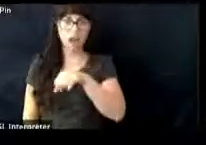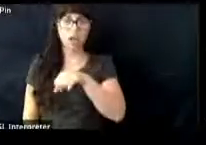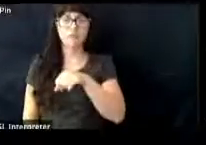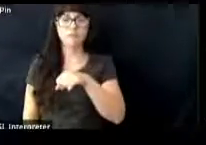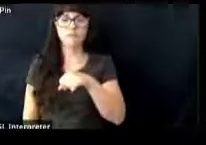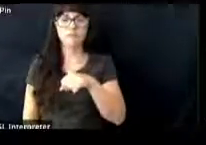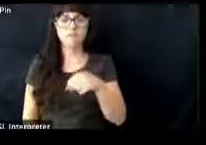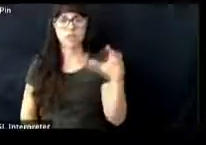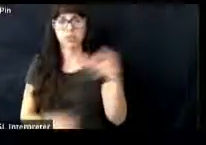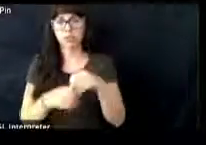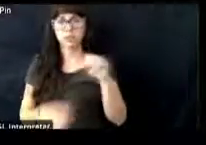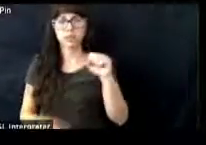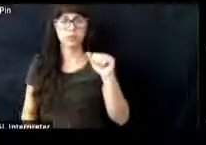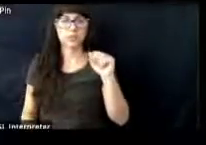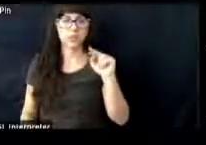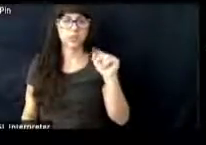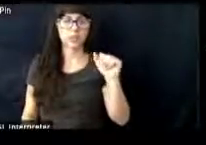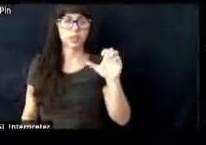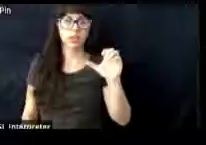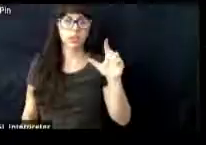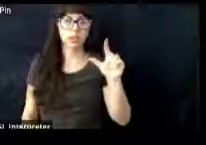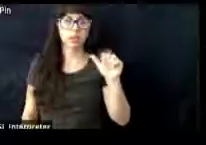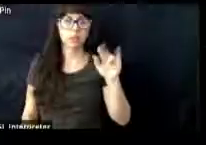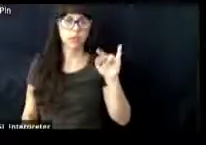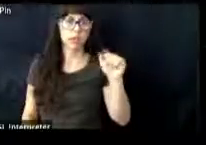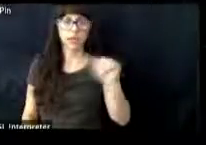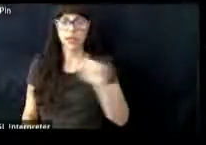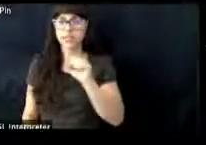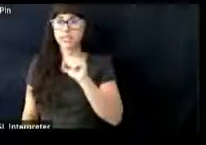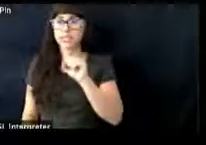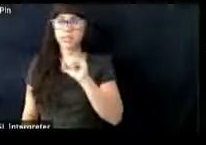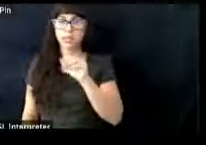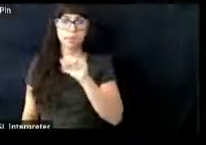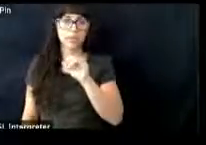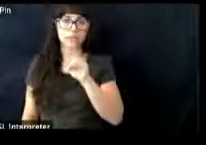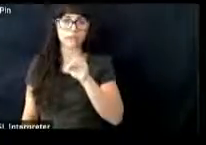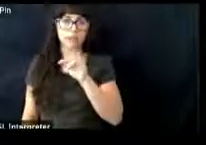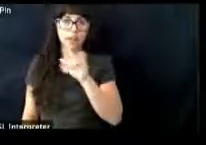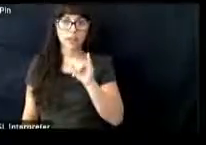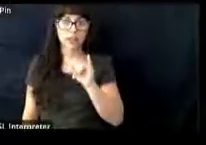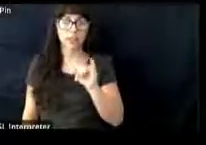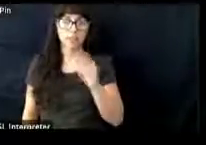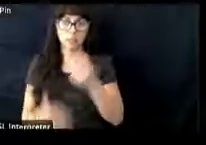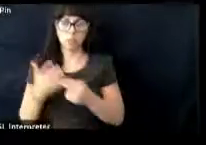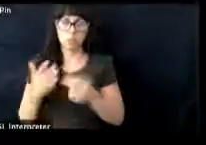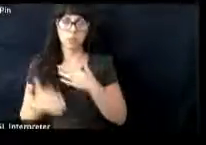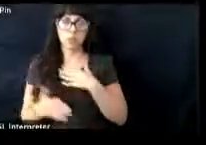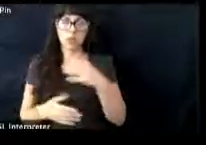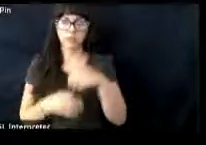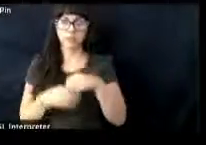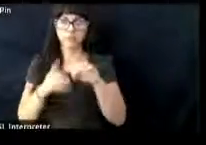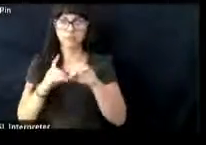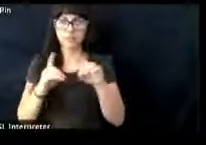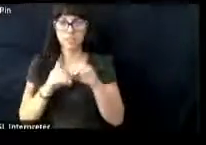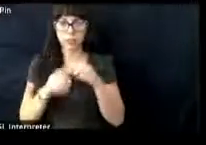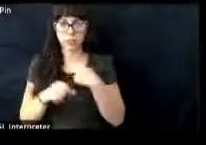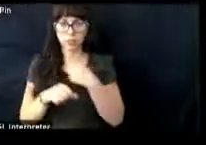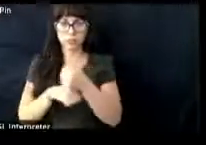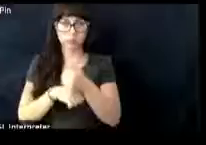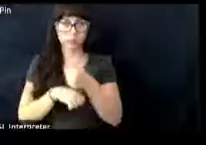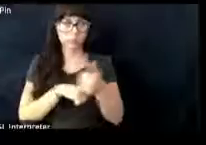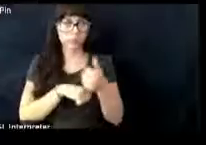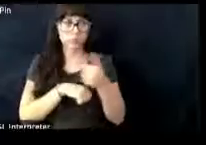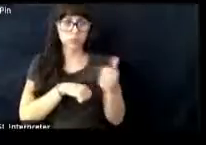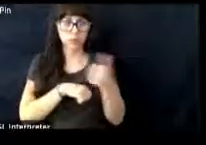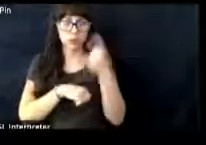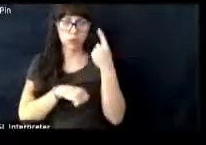Santa Clarita and Simi Valley in my district. There, we use it for work a lot. So keeping all, the